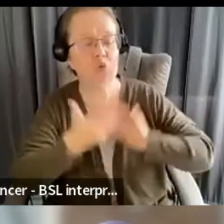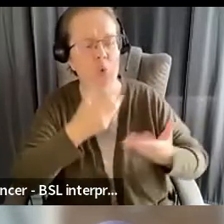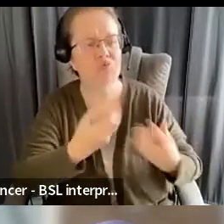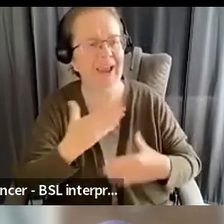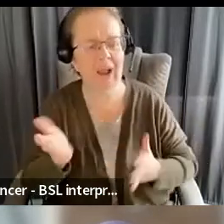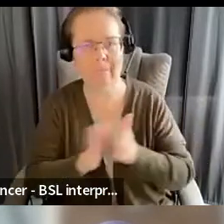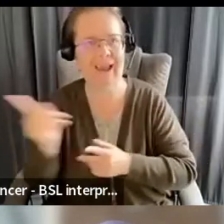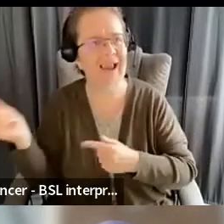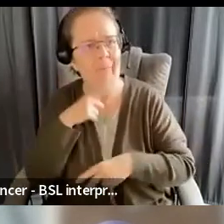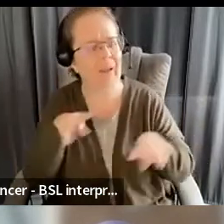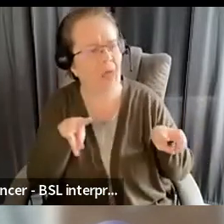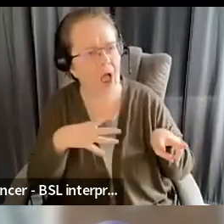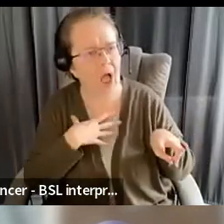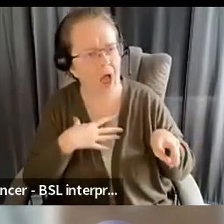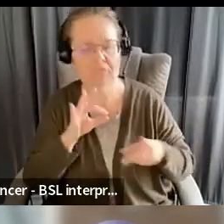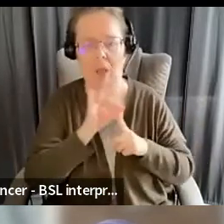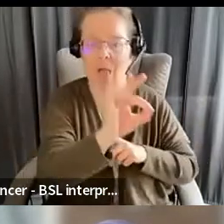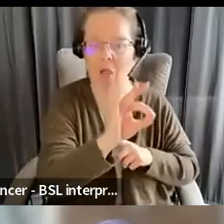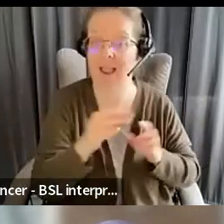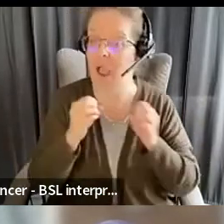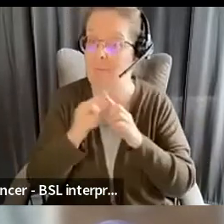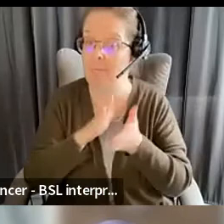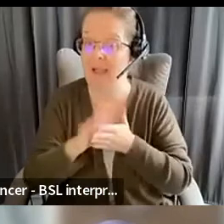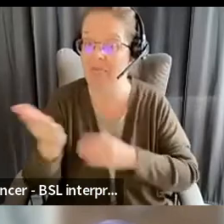as well. Let's start with Beth.